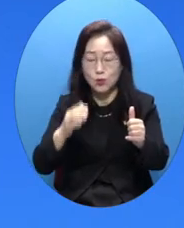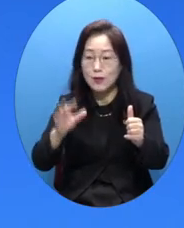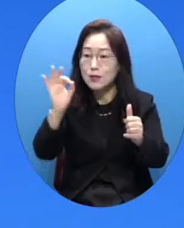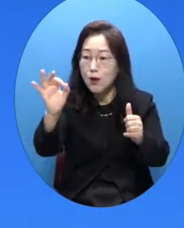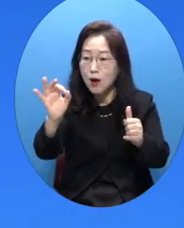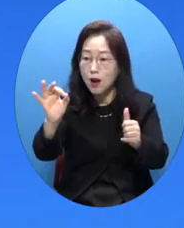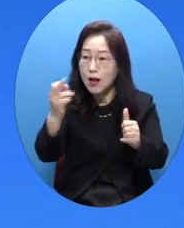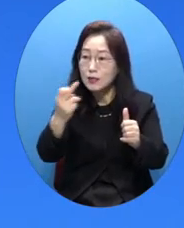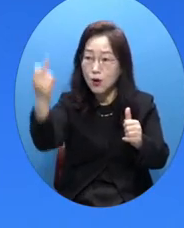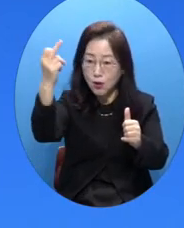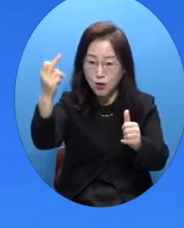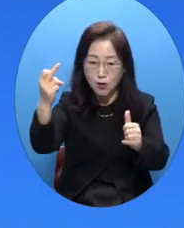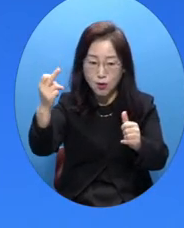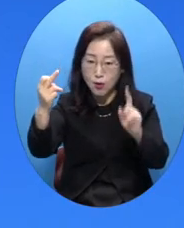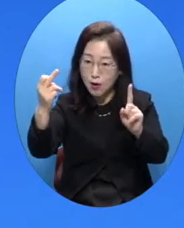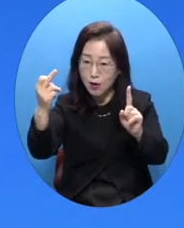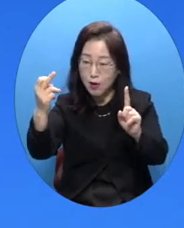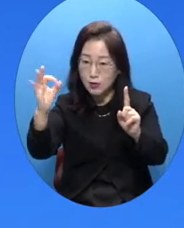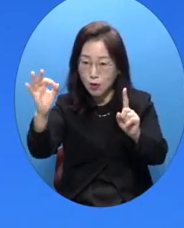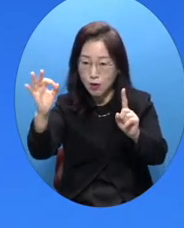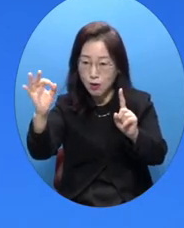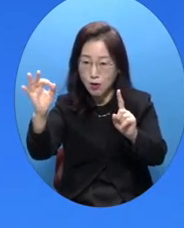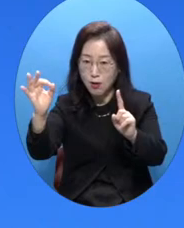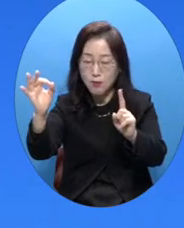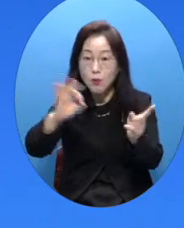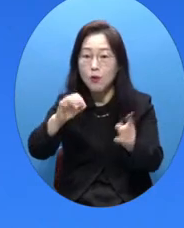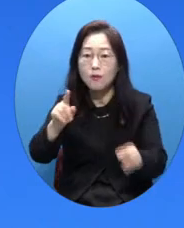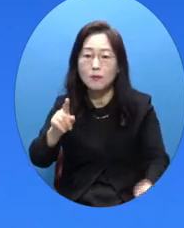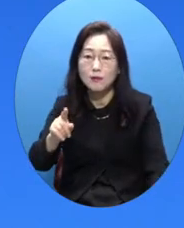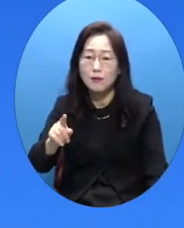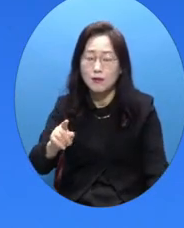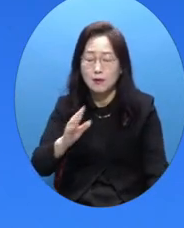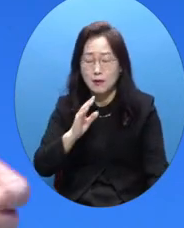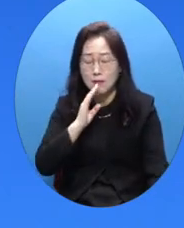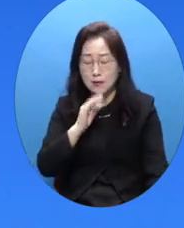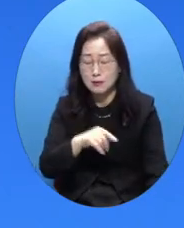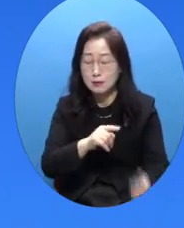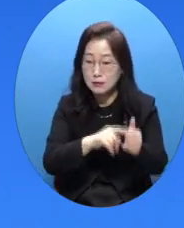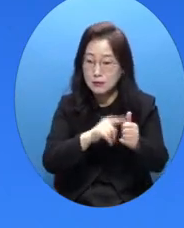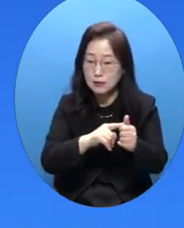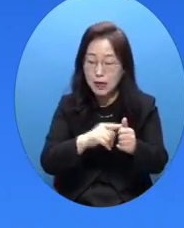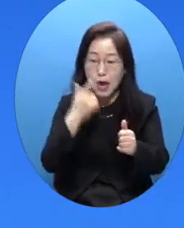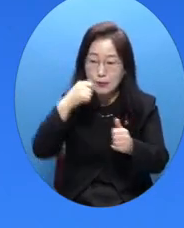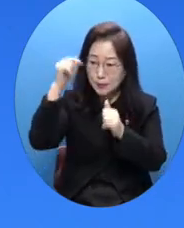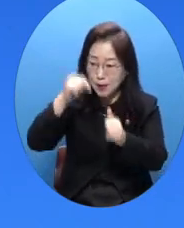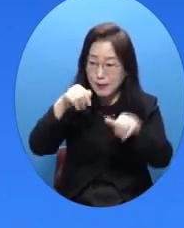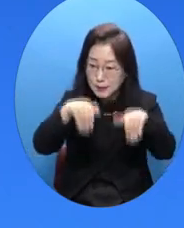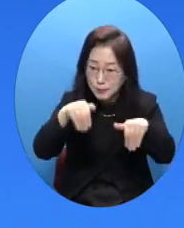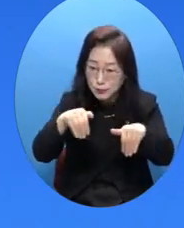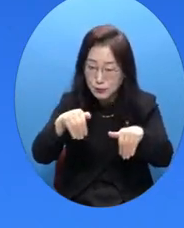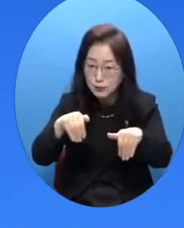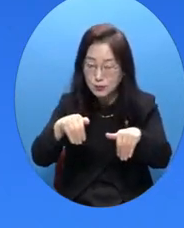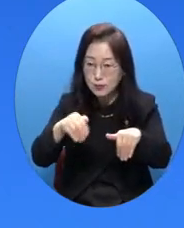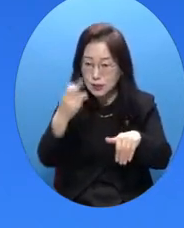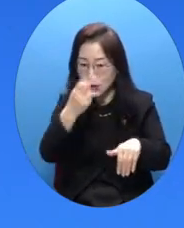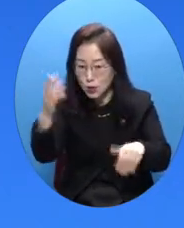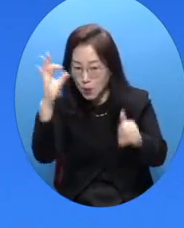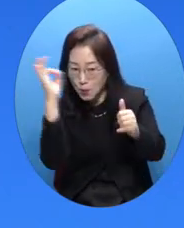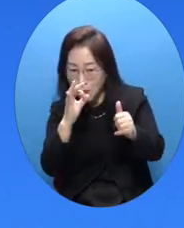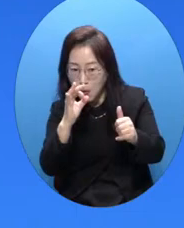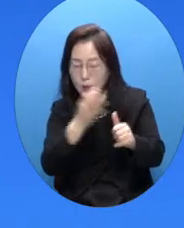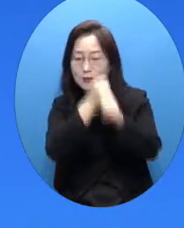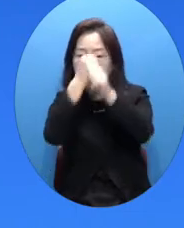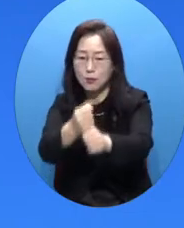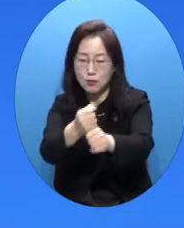painful ten Brothers made a plan to kill him and throw him into a deep hole right before